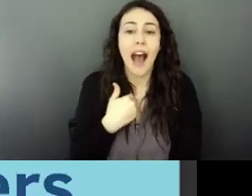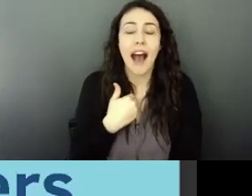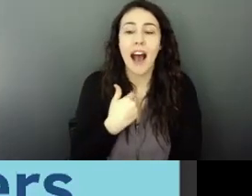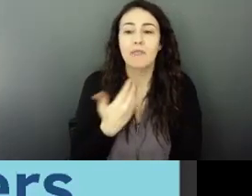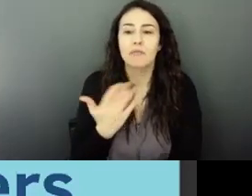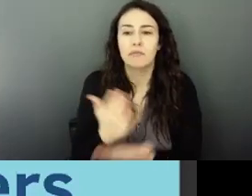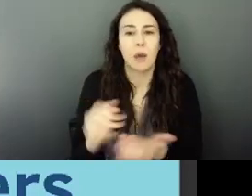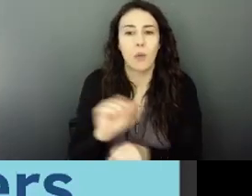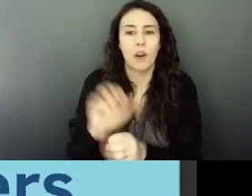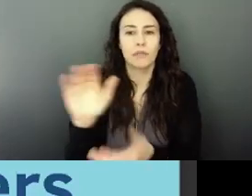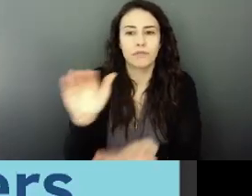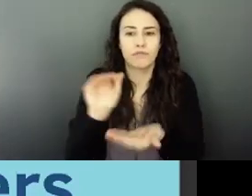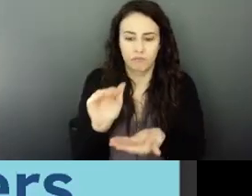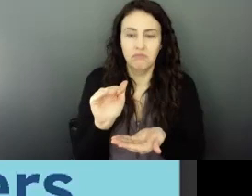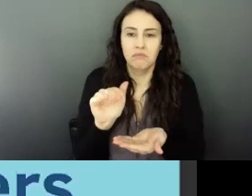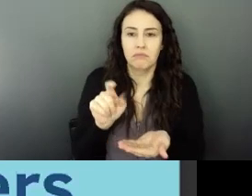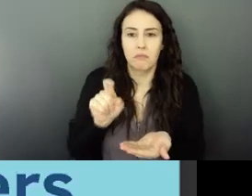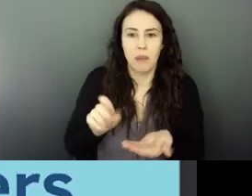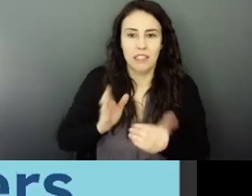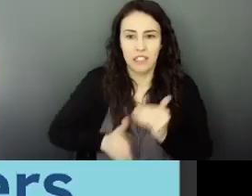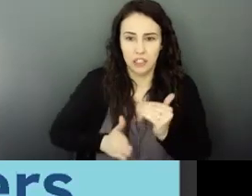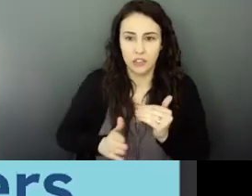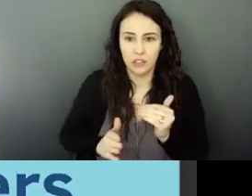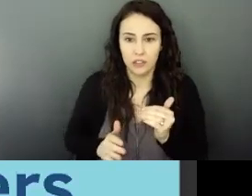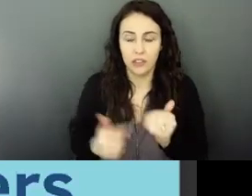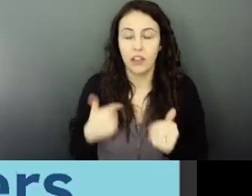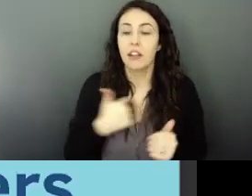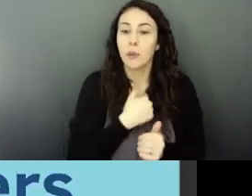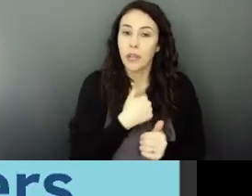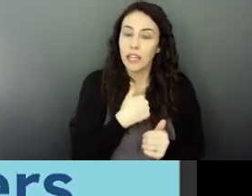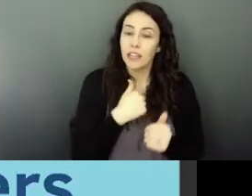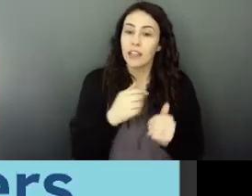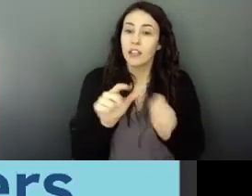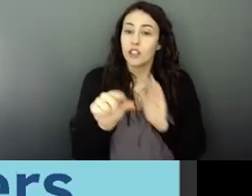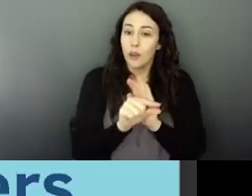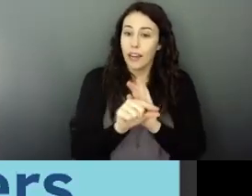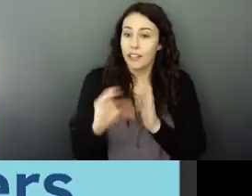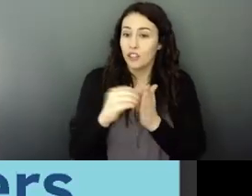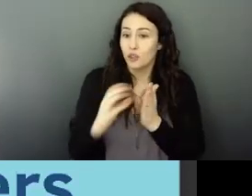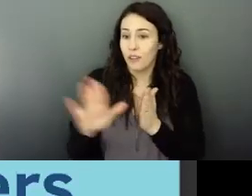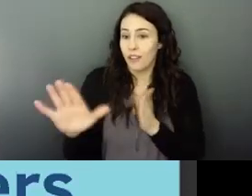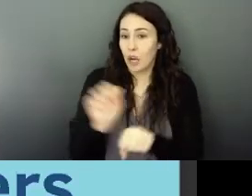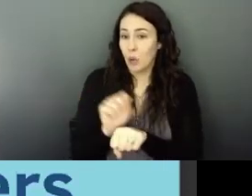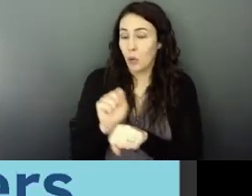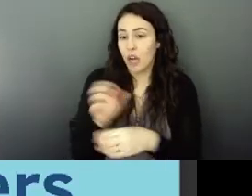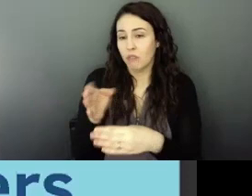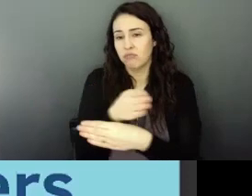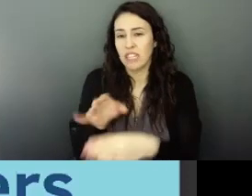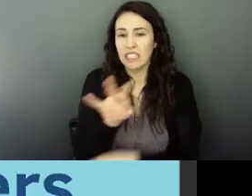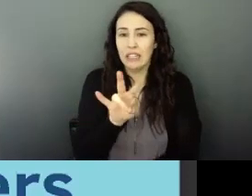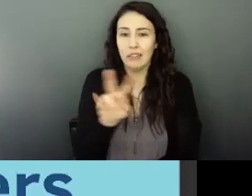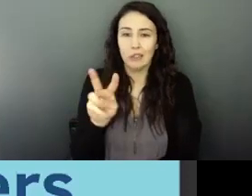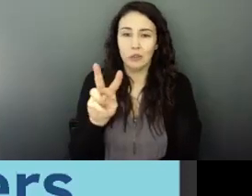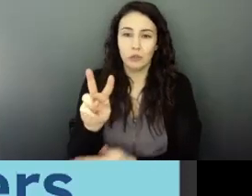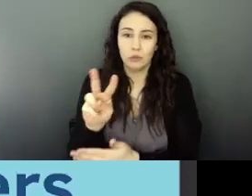get done. And we grade the students' work within 72 hours. And